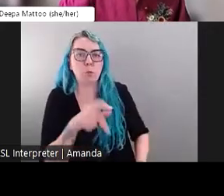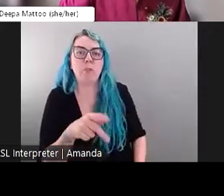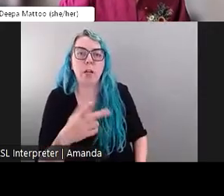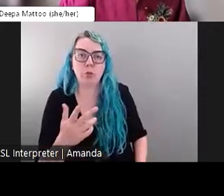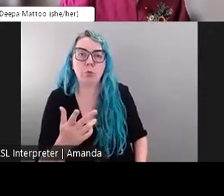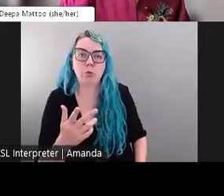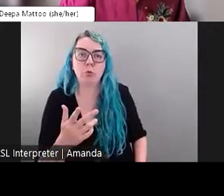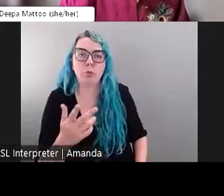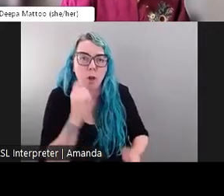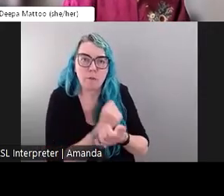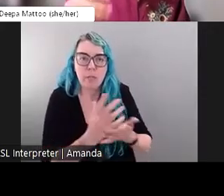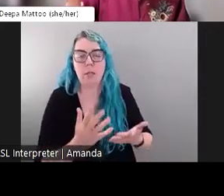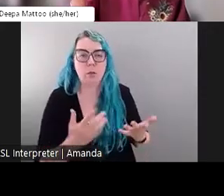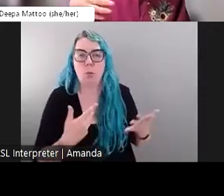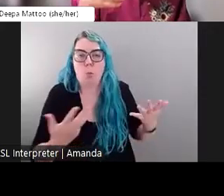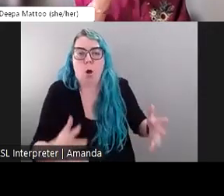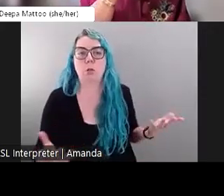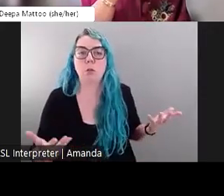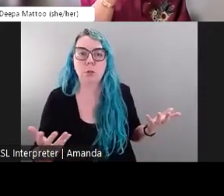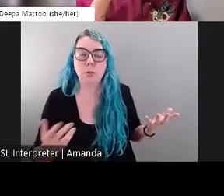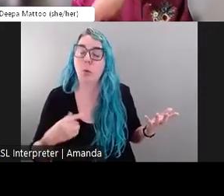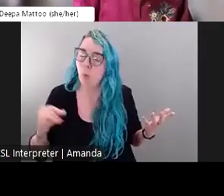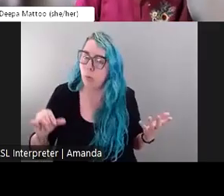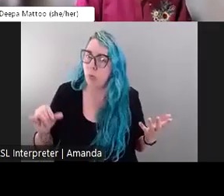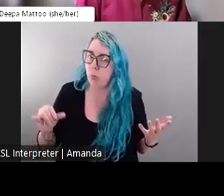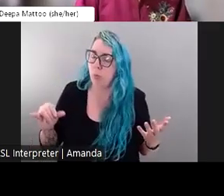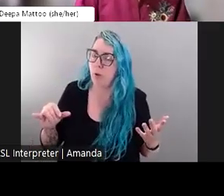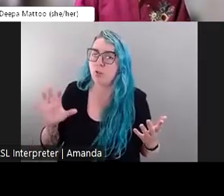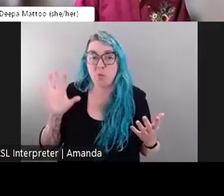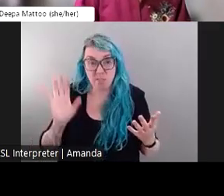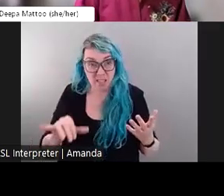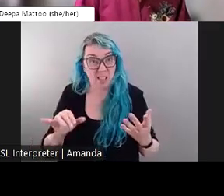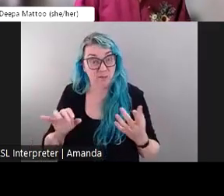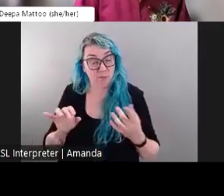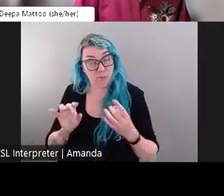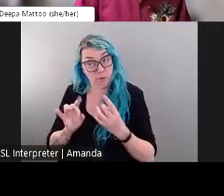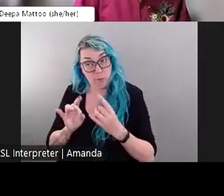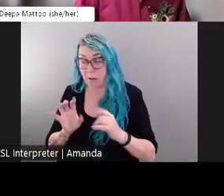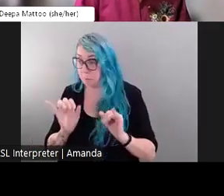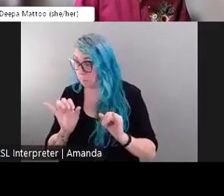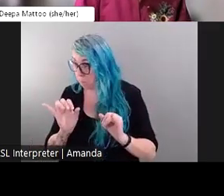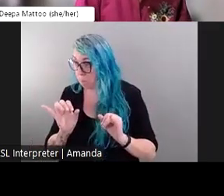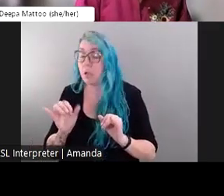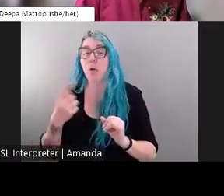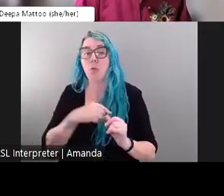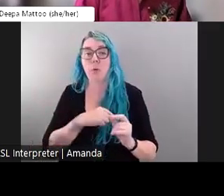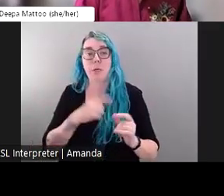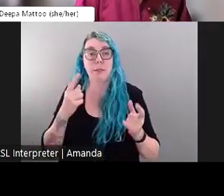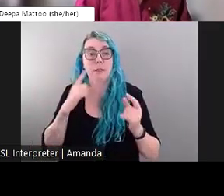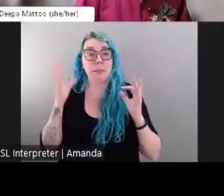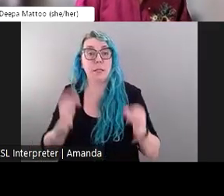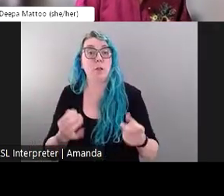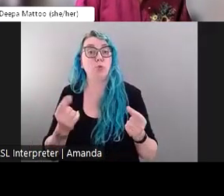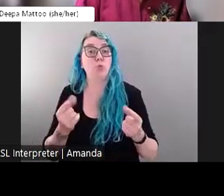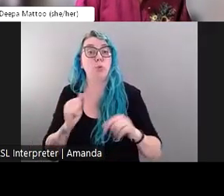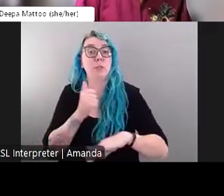And getting inspired from that feedback, we actually very recently launched a tool,